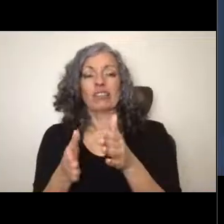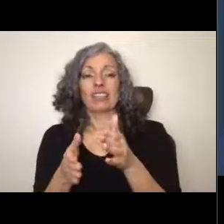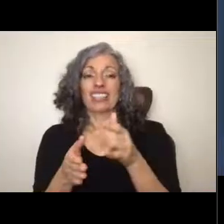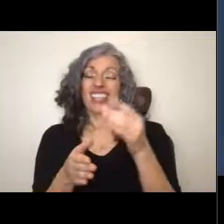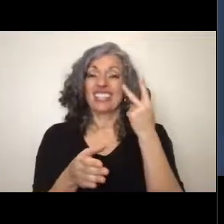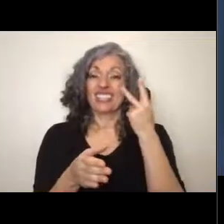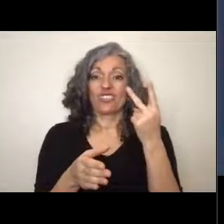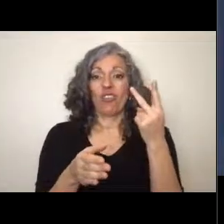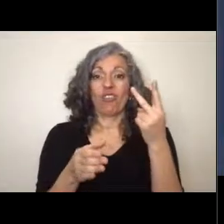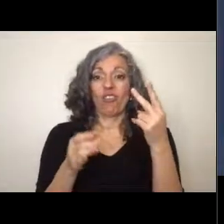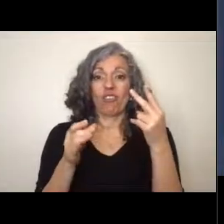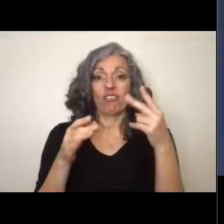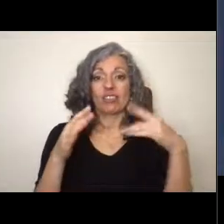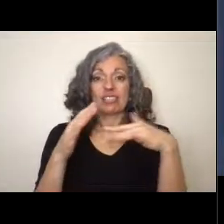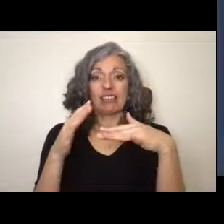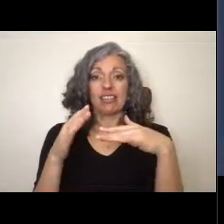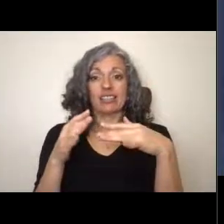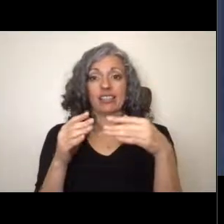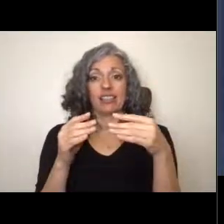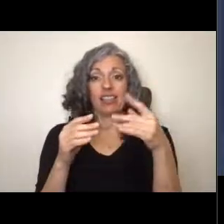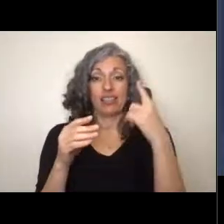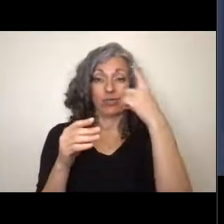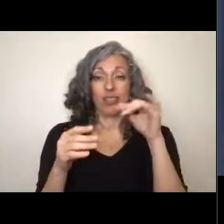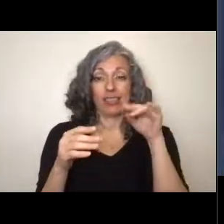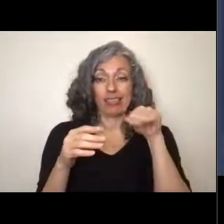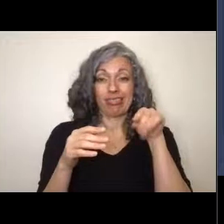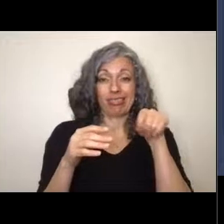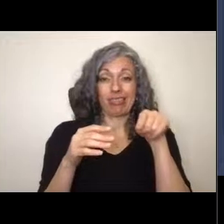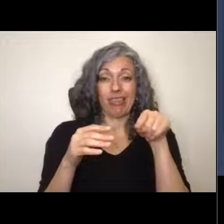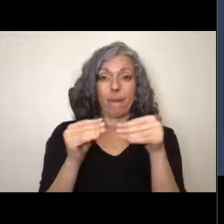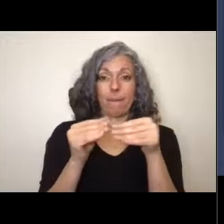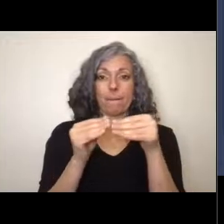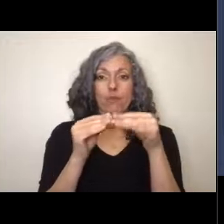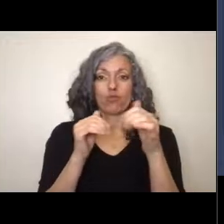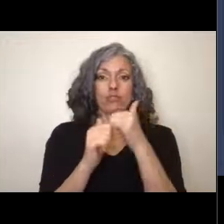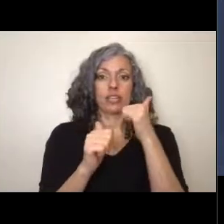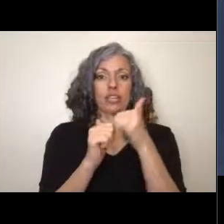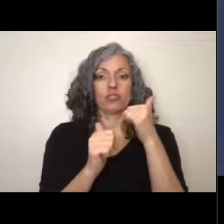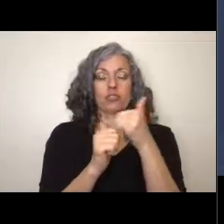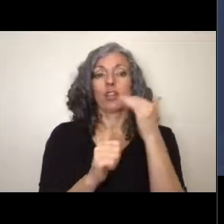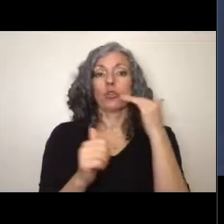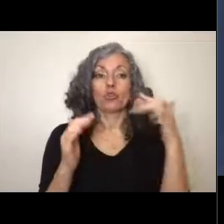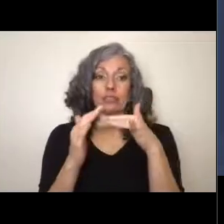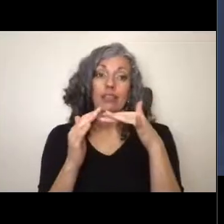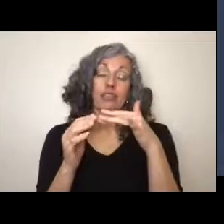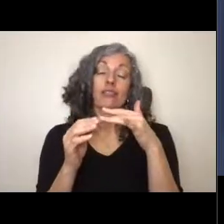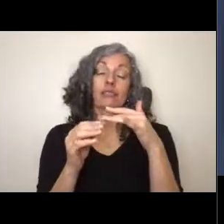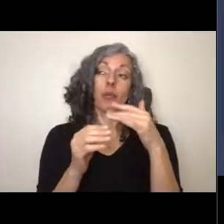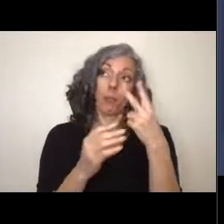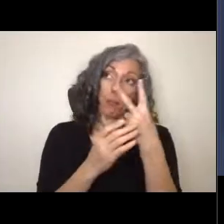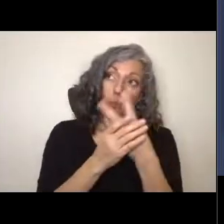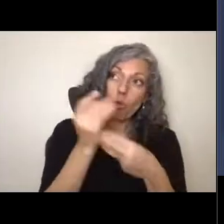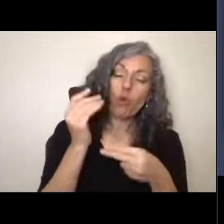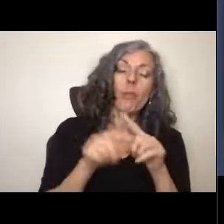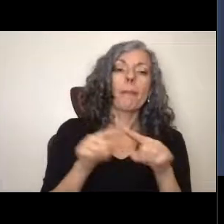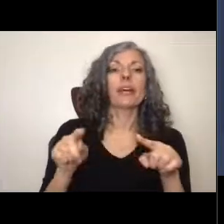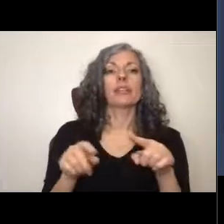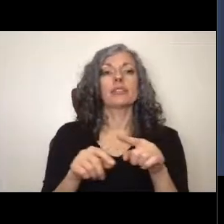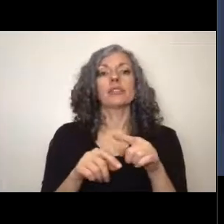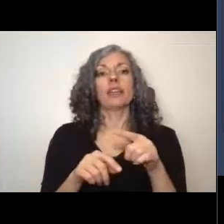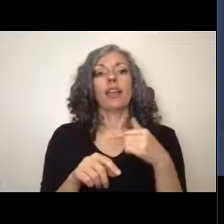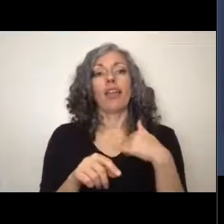no painted bicycle on that lane at all. So I know studies going to both ways on that a little bit, but I was just